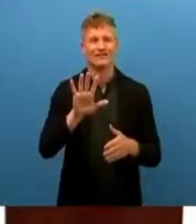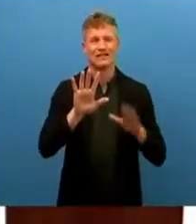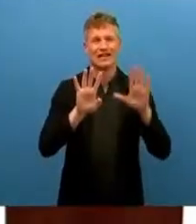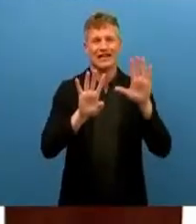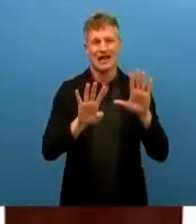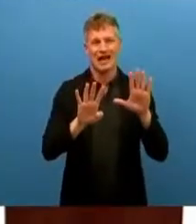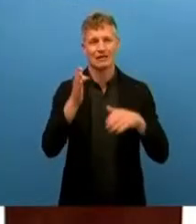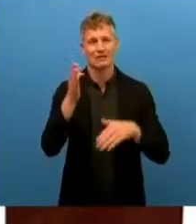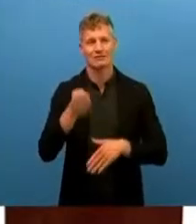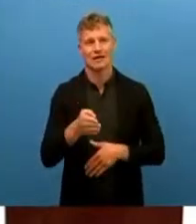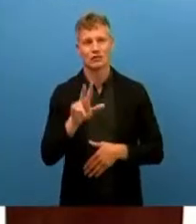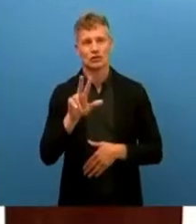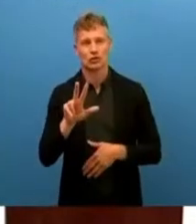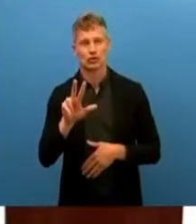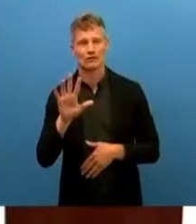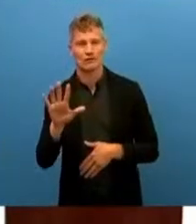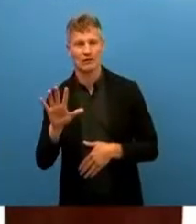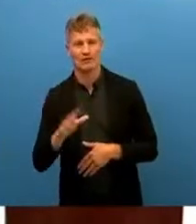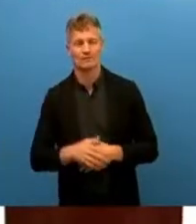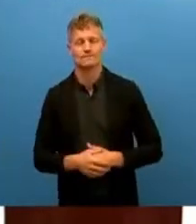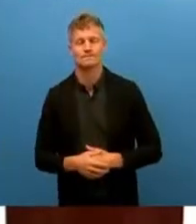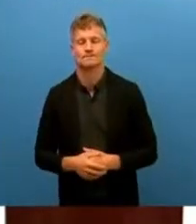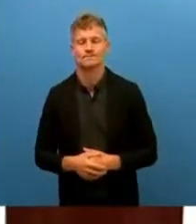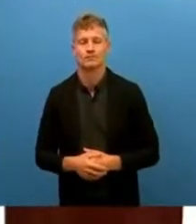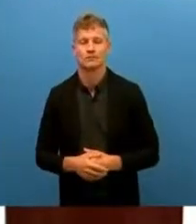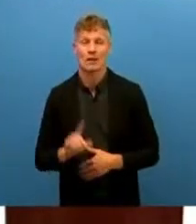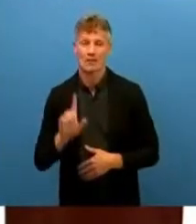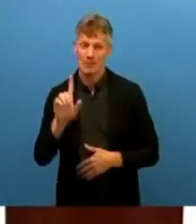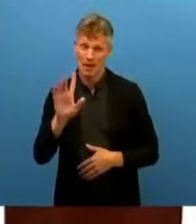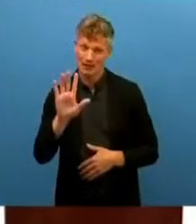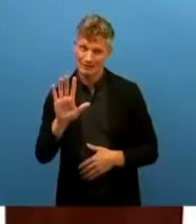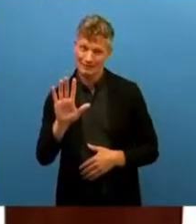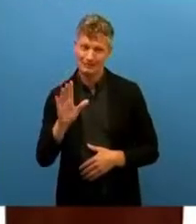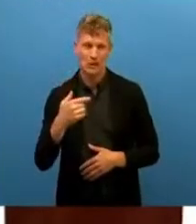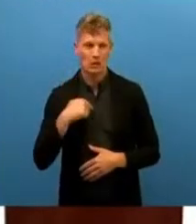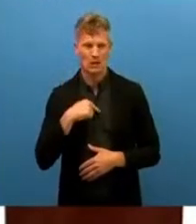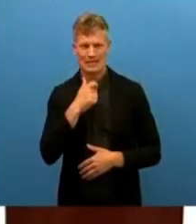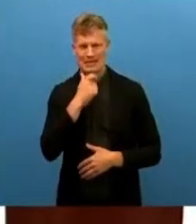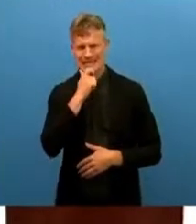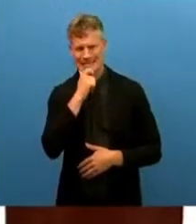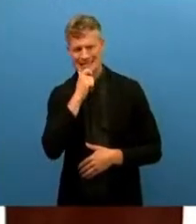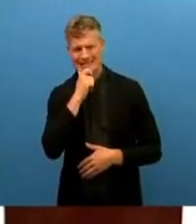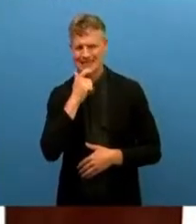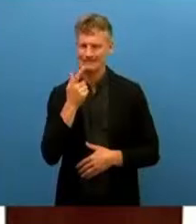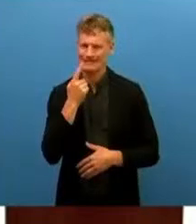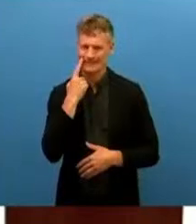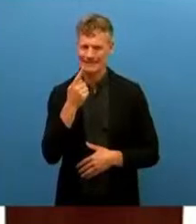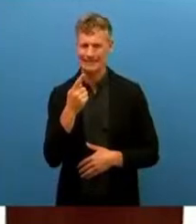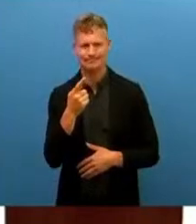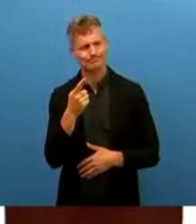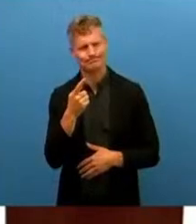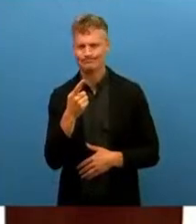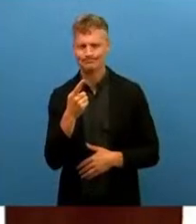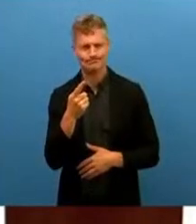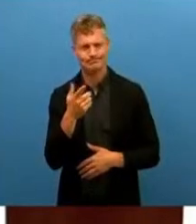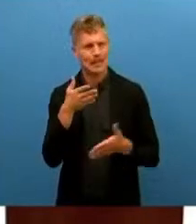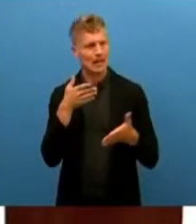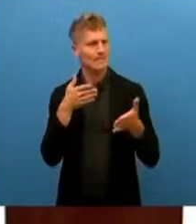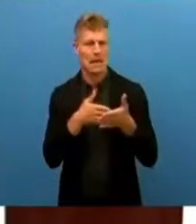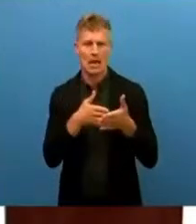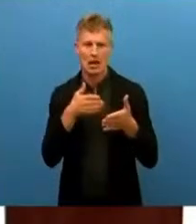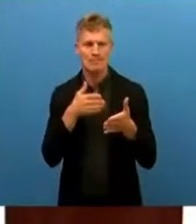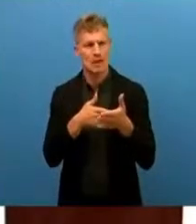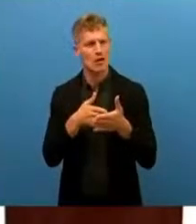59/35. However, we must also express our deep concern regarding the barriers indigenous